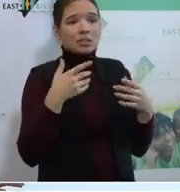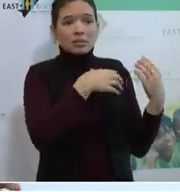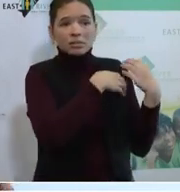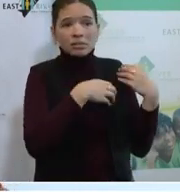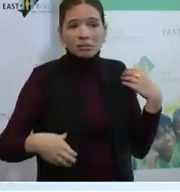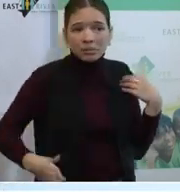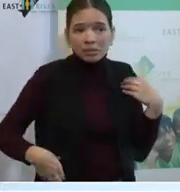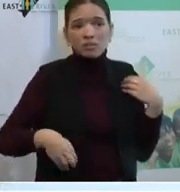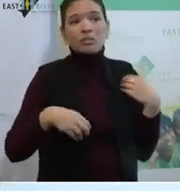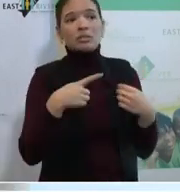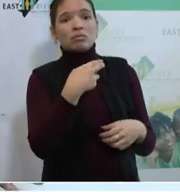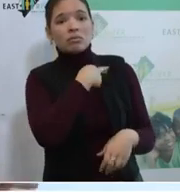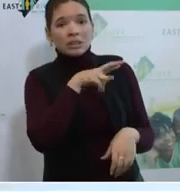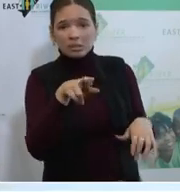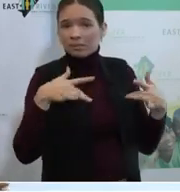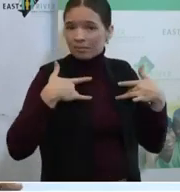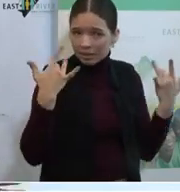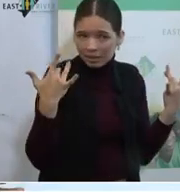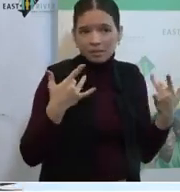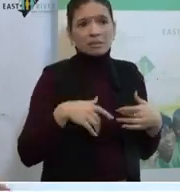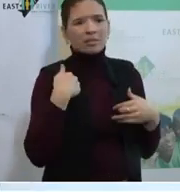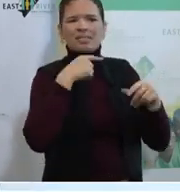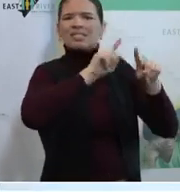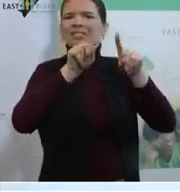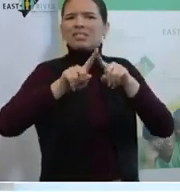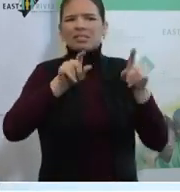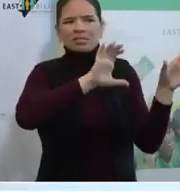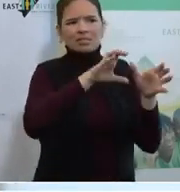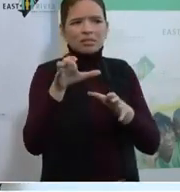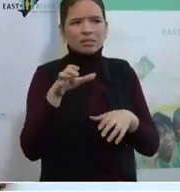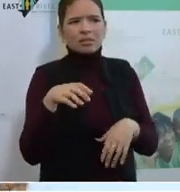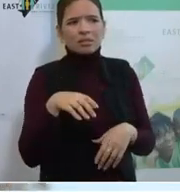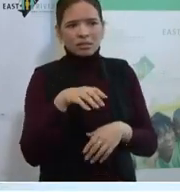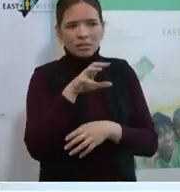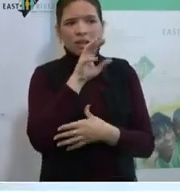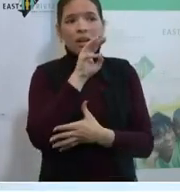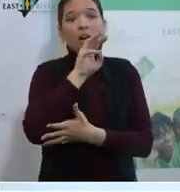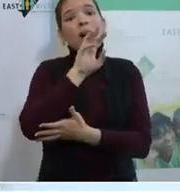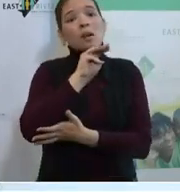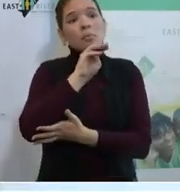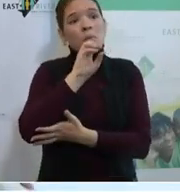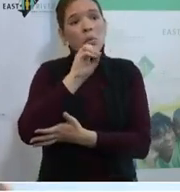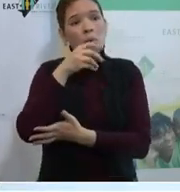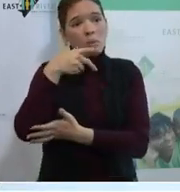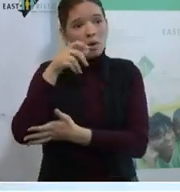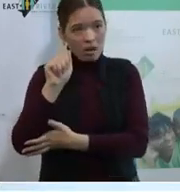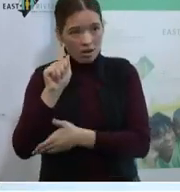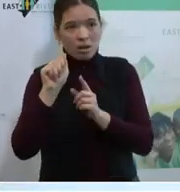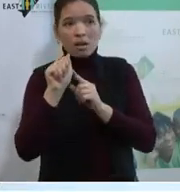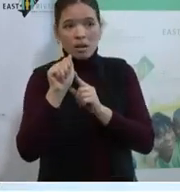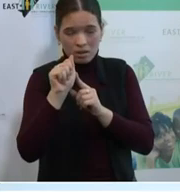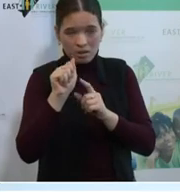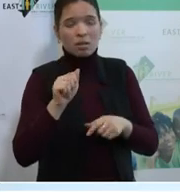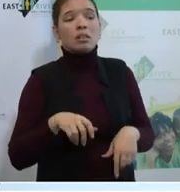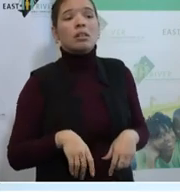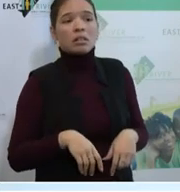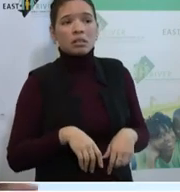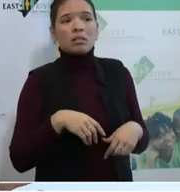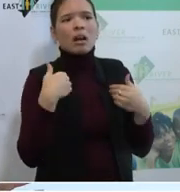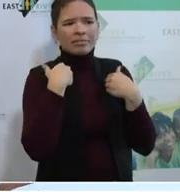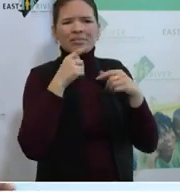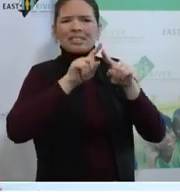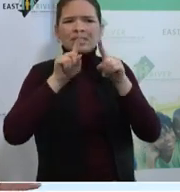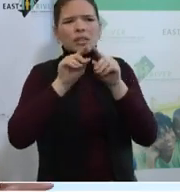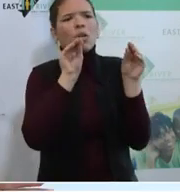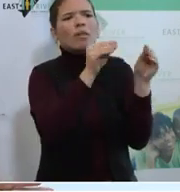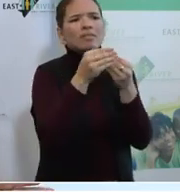Affairs. In addition to Asian and Pacific Islander Affairs, Caribbean Affairs, an office for people who are